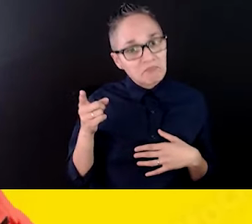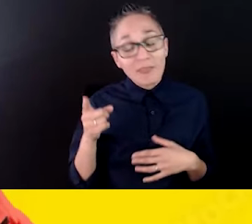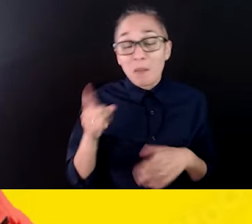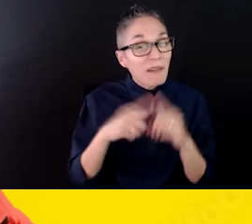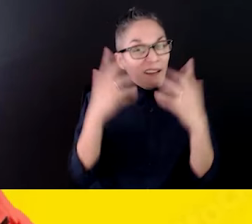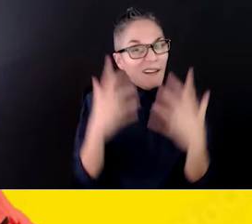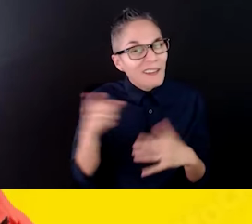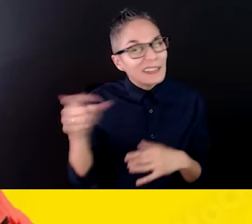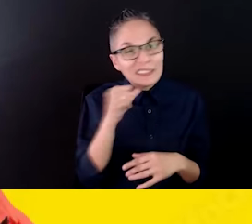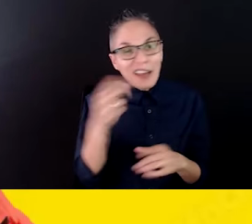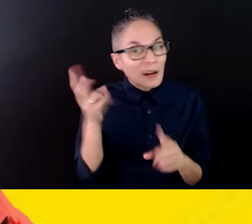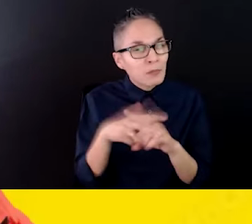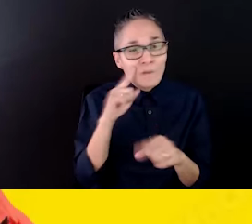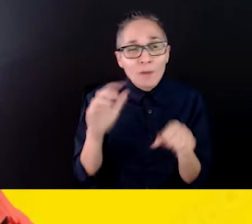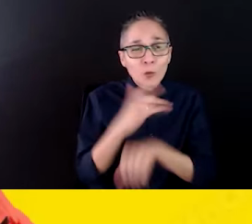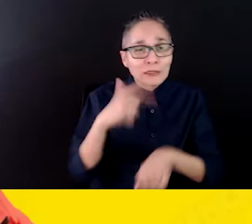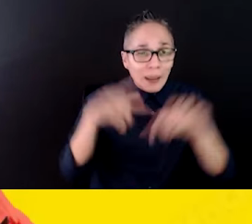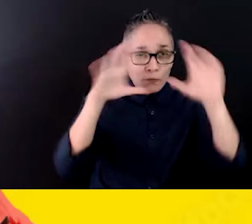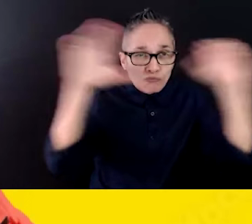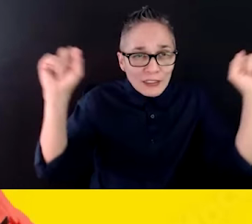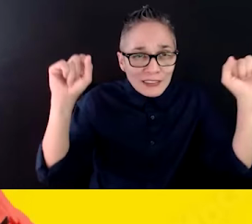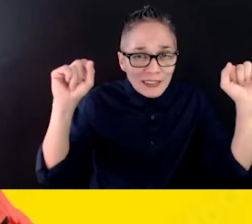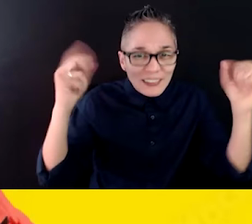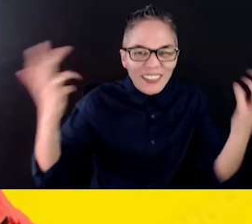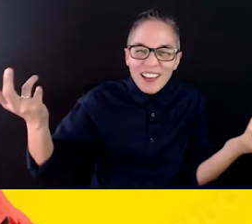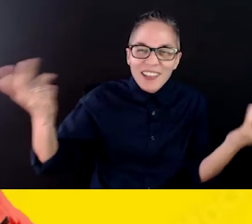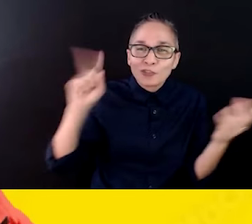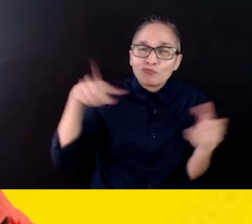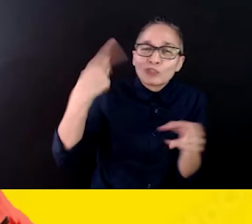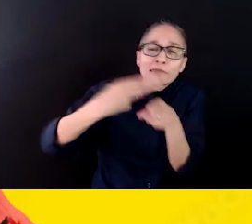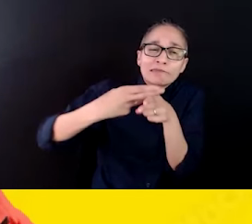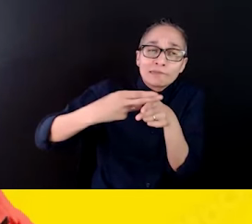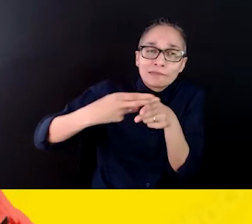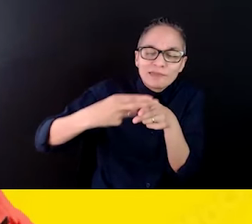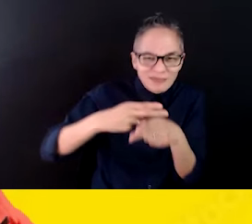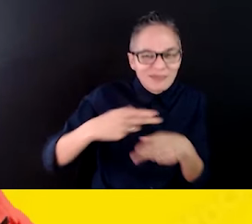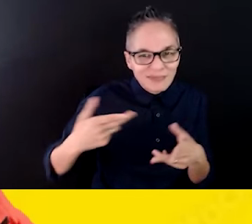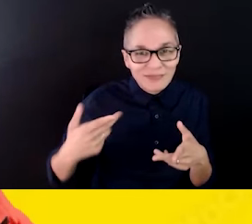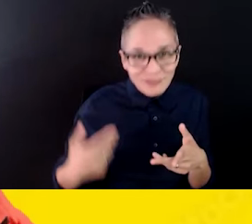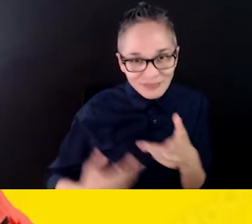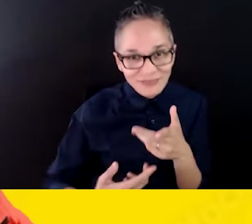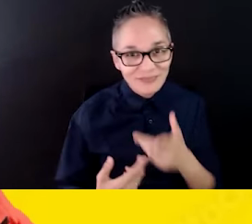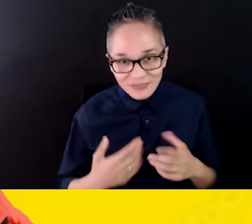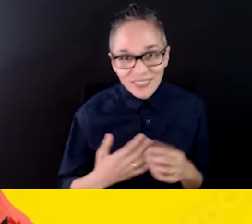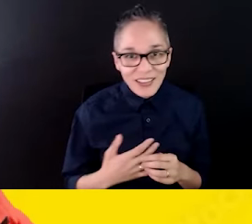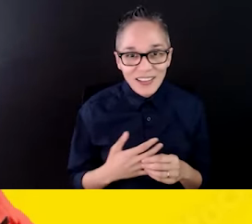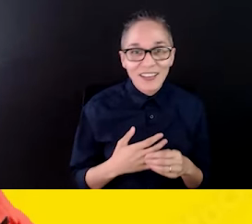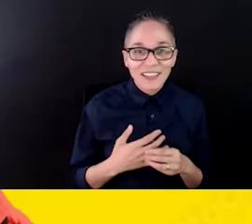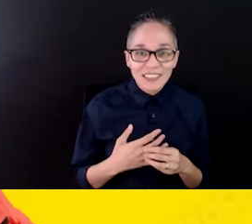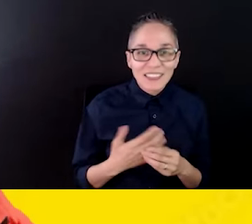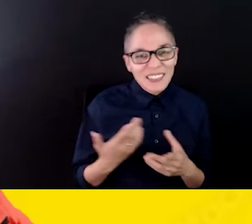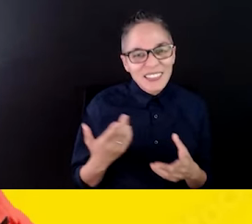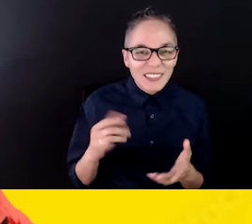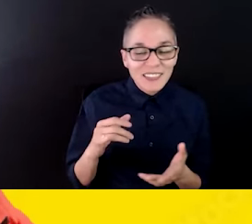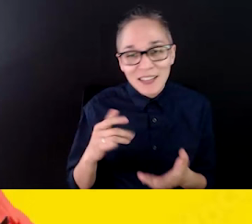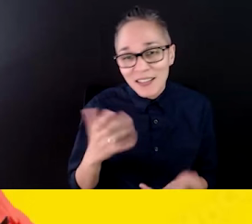time, so it's hard. I'm gonna see. How many people was I'm gonna say? Yeah, you want her back? No. Oh, okay, Maybe she